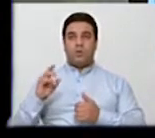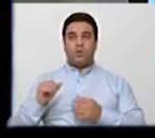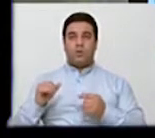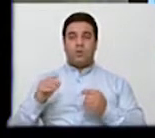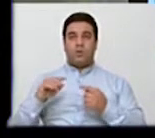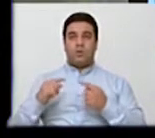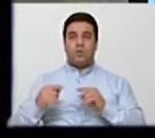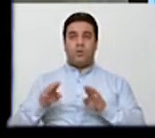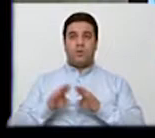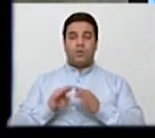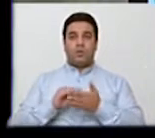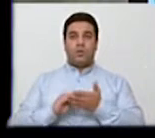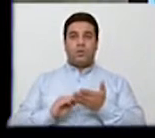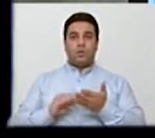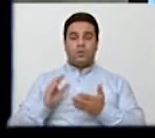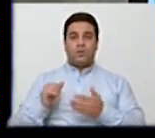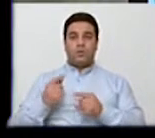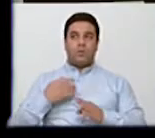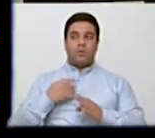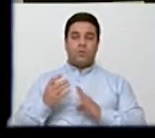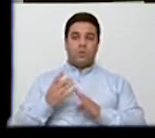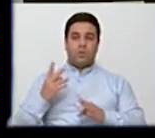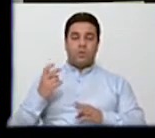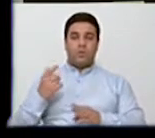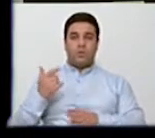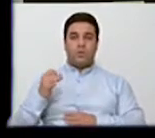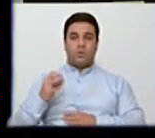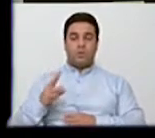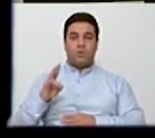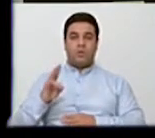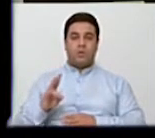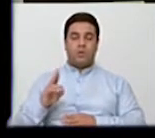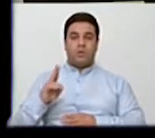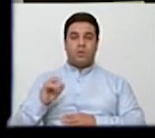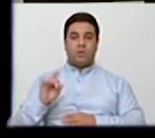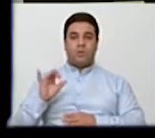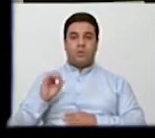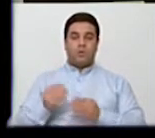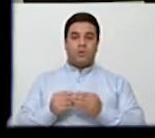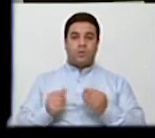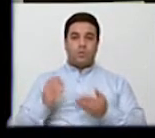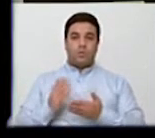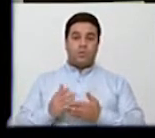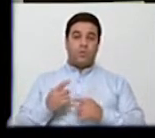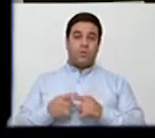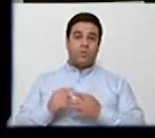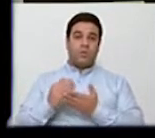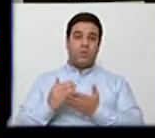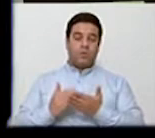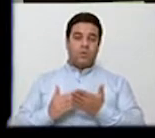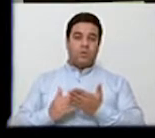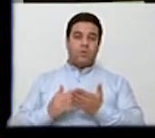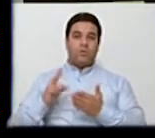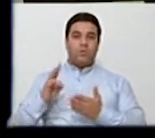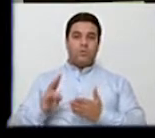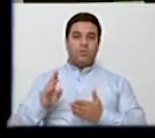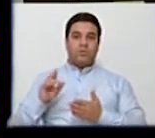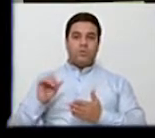reaksiya tenglamasini yozamiz. Bizda dastlab 200 gram natriy karbonat eritmasi bor edi. Uning tarkibida natriy